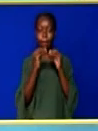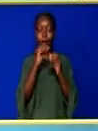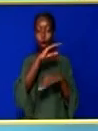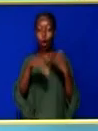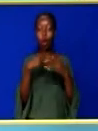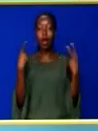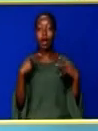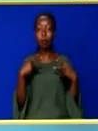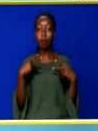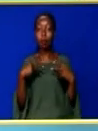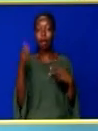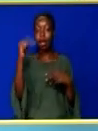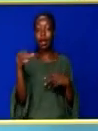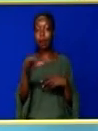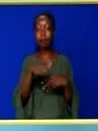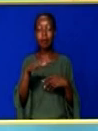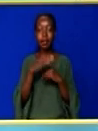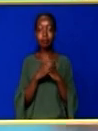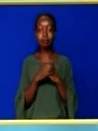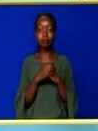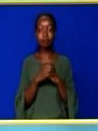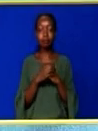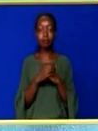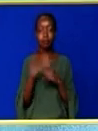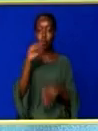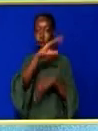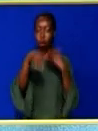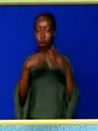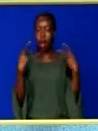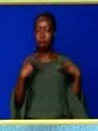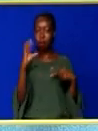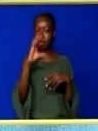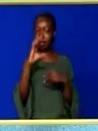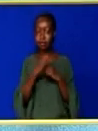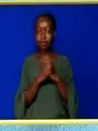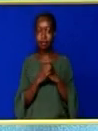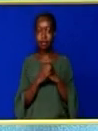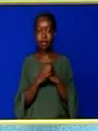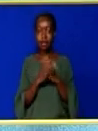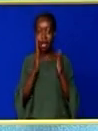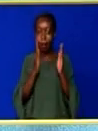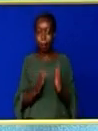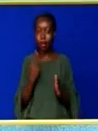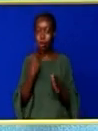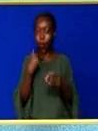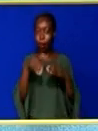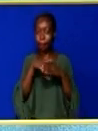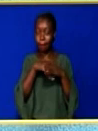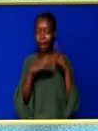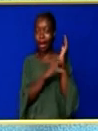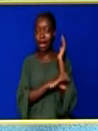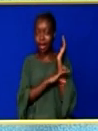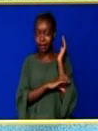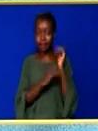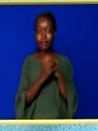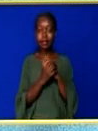street. That doesn't mean they are a citizen. You know, just maybe juggle my mind is someone who belongs to a country. You are almost there, and you are